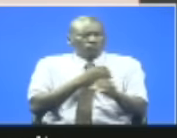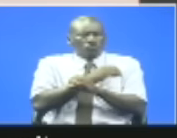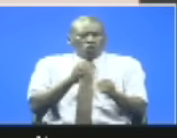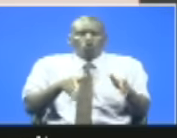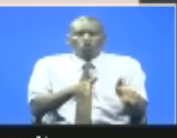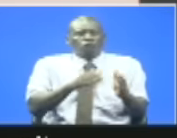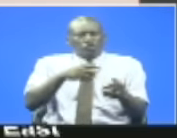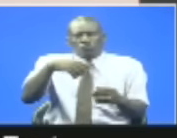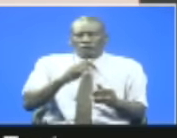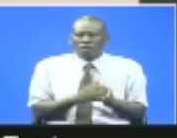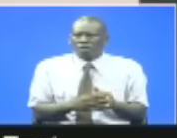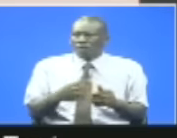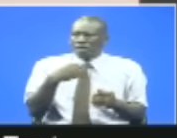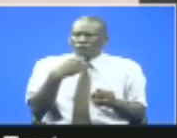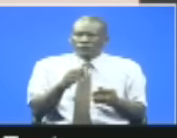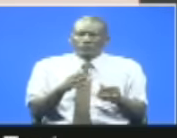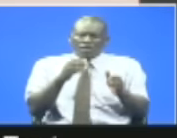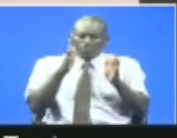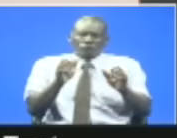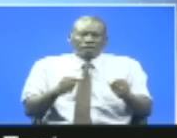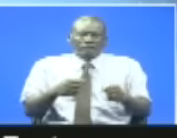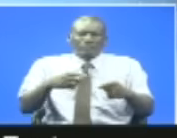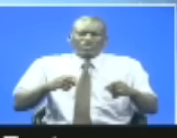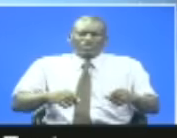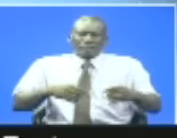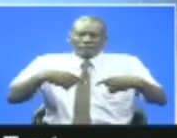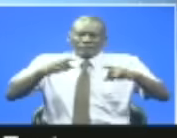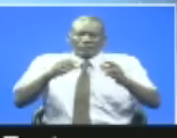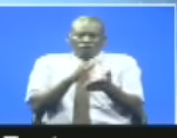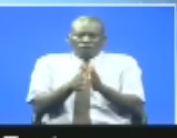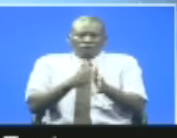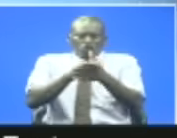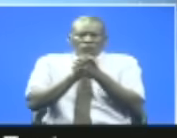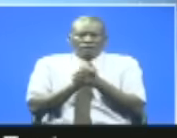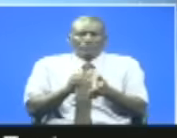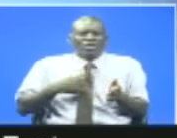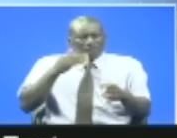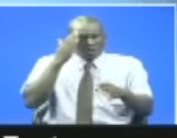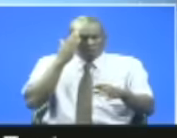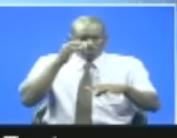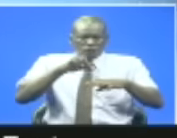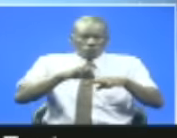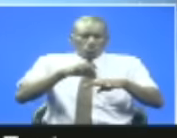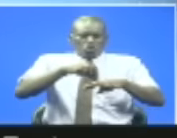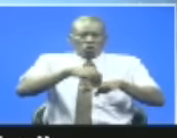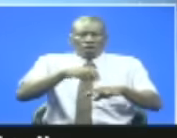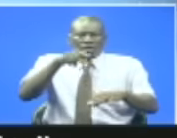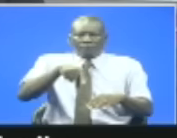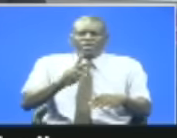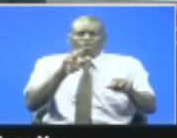really not. Are you saying Sonko can survive on his own without Jubilee? No. I think Sonko and Peter Kenneth can work